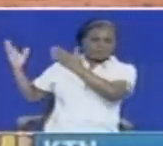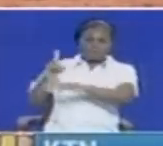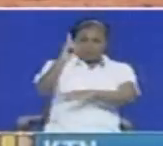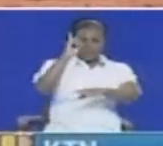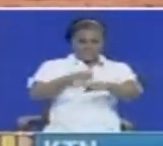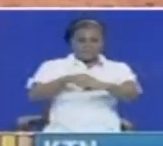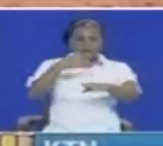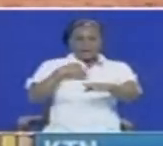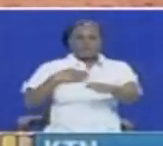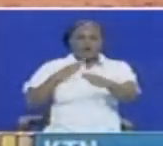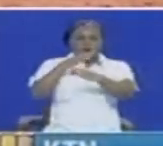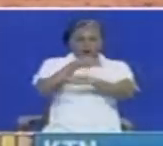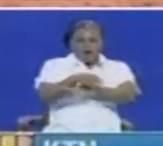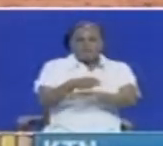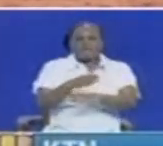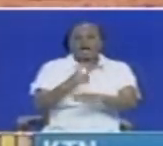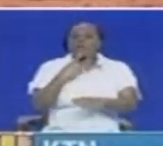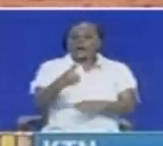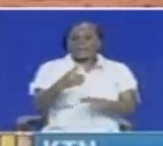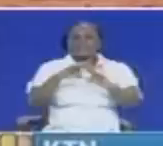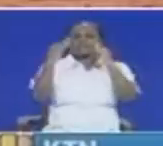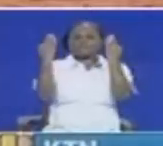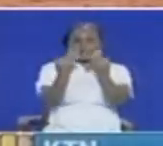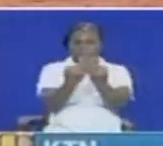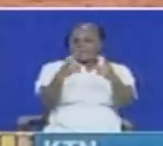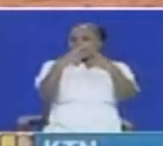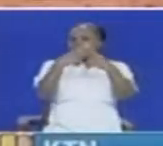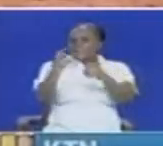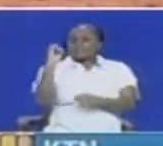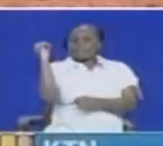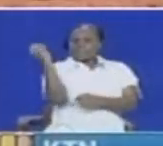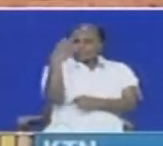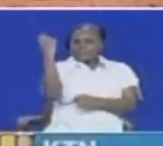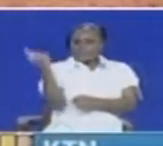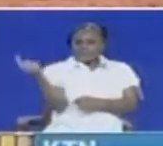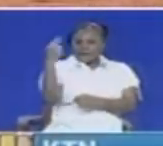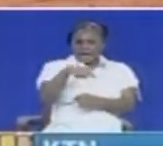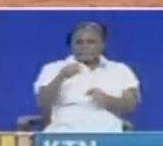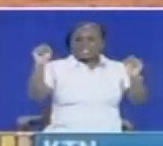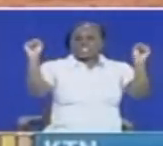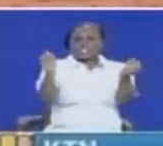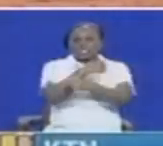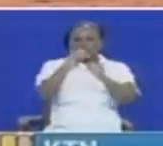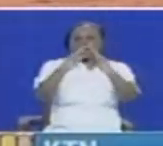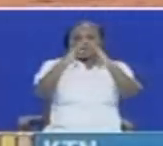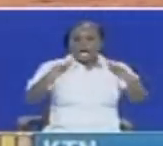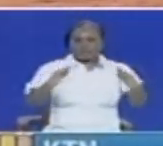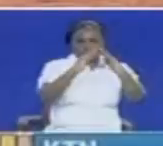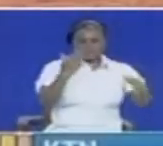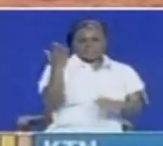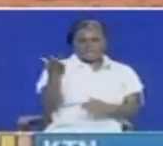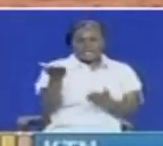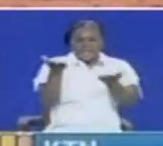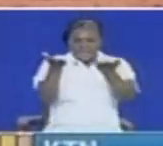occupied by hundreds of families until tractors came by and mowed down the homesteads and the livelihoods therein. And this,